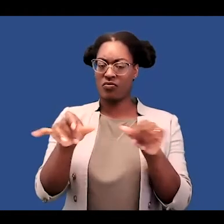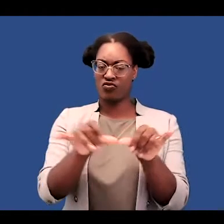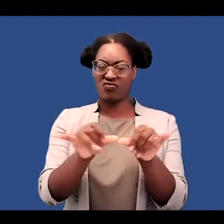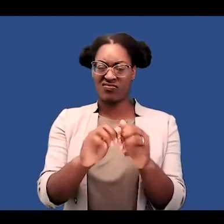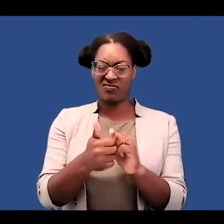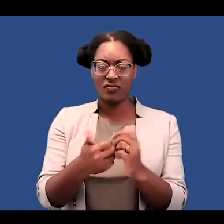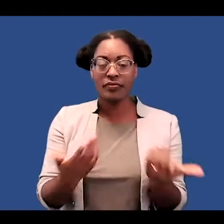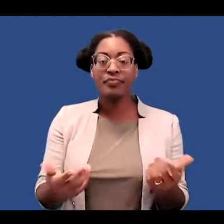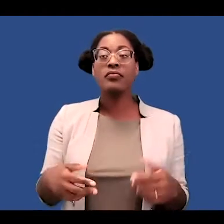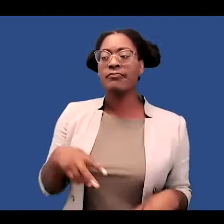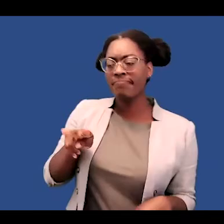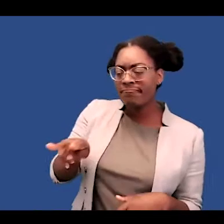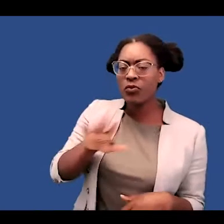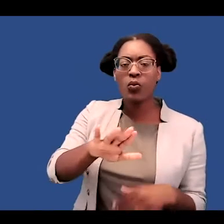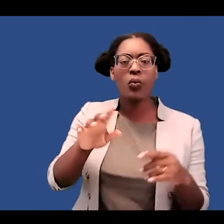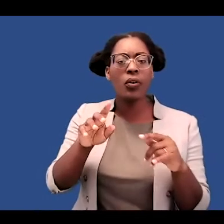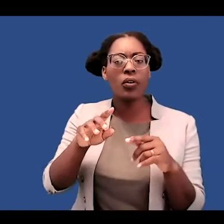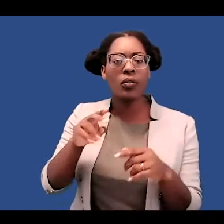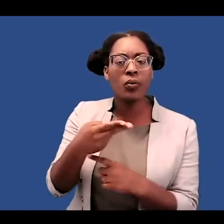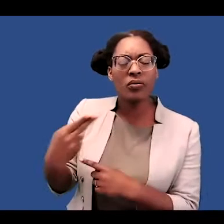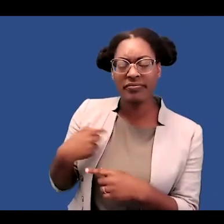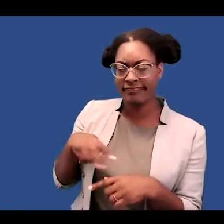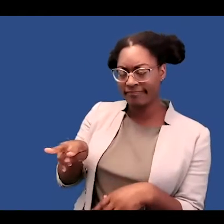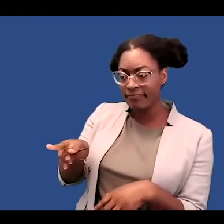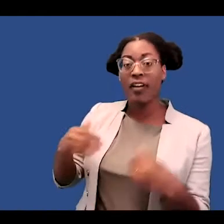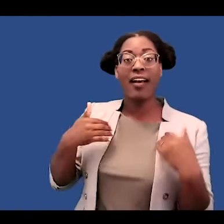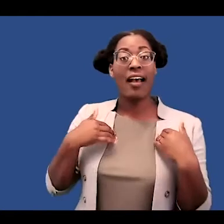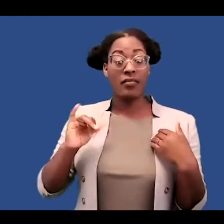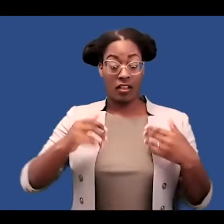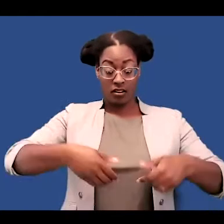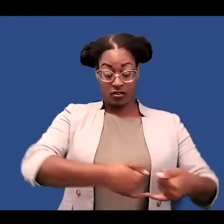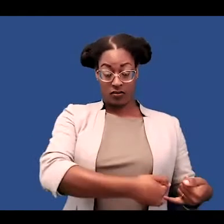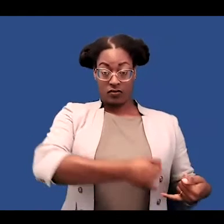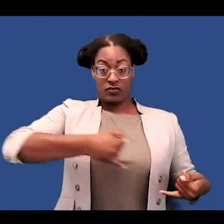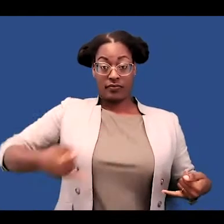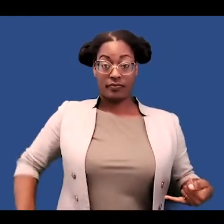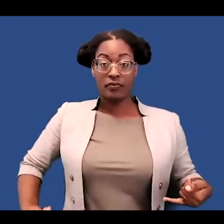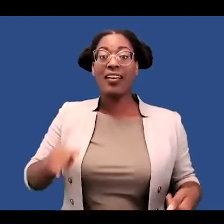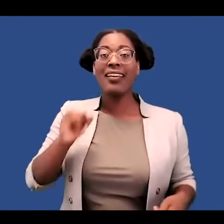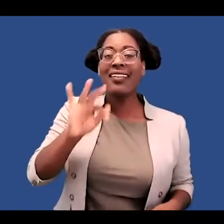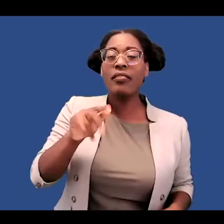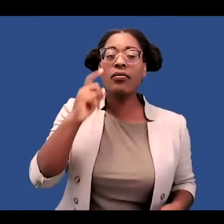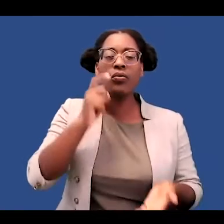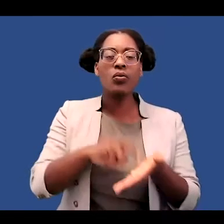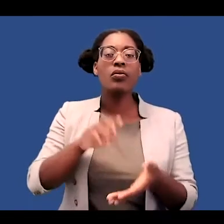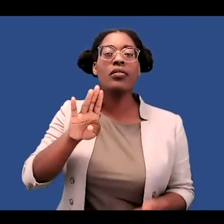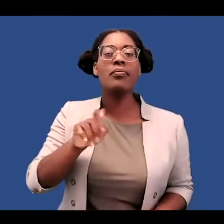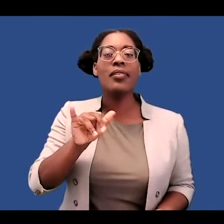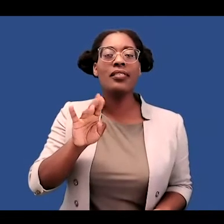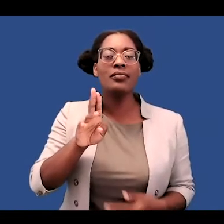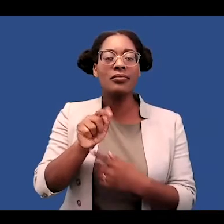at, or maybe that one that you already have, and place it in front of you. Sit it right here on your abdomen. If it comes at your belly